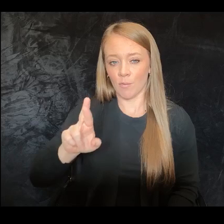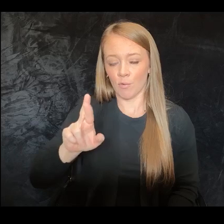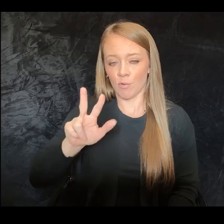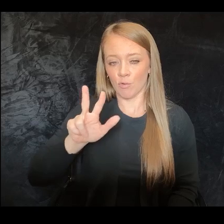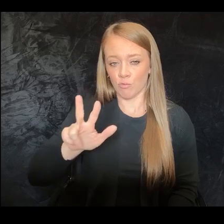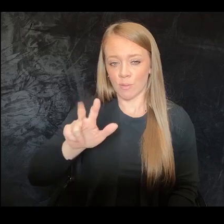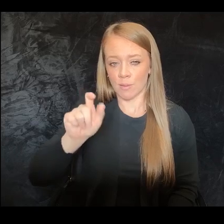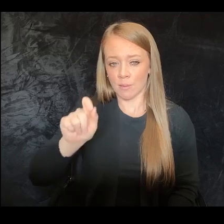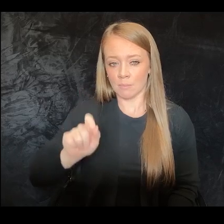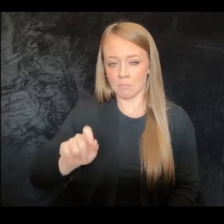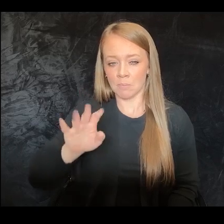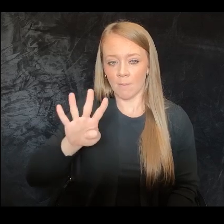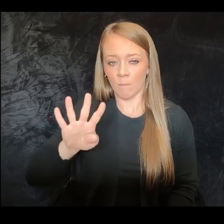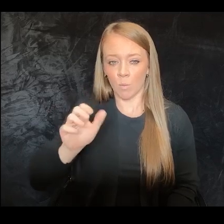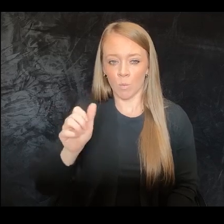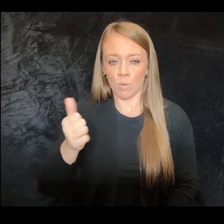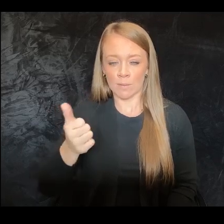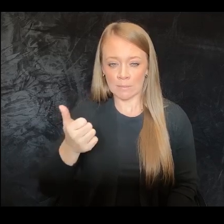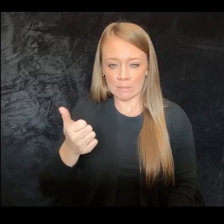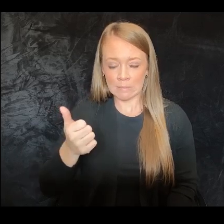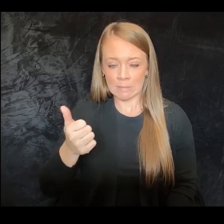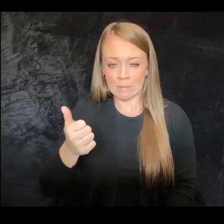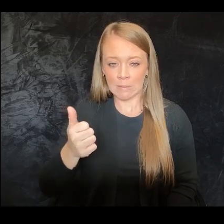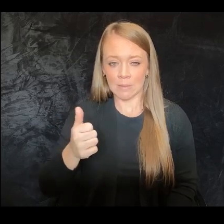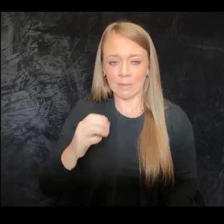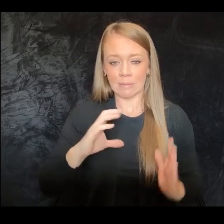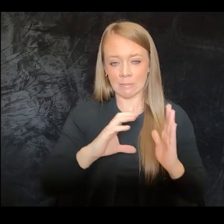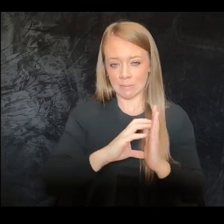704 KAR 3